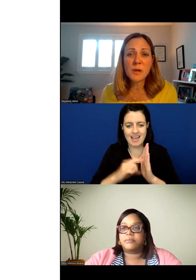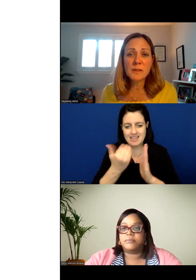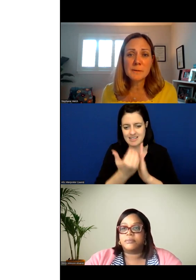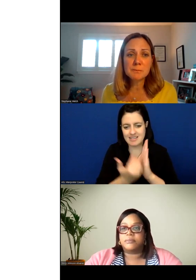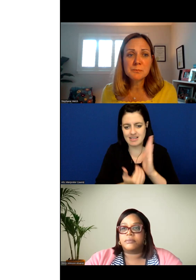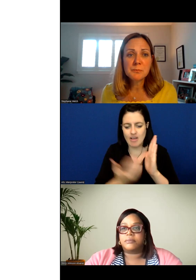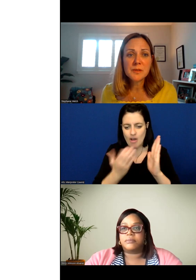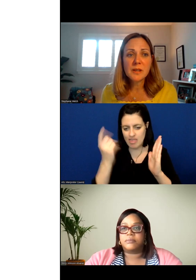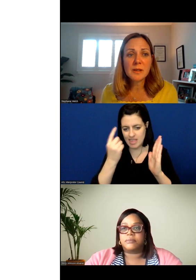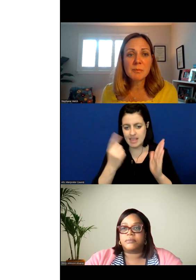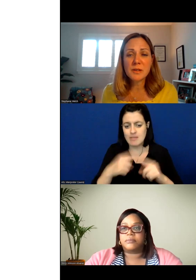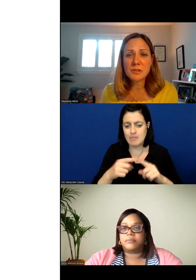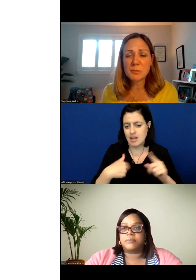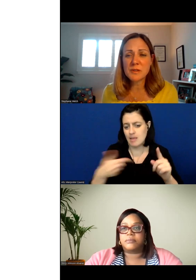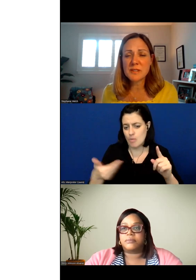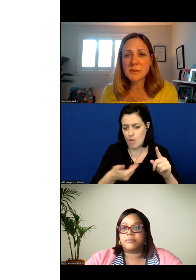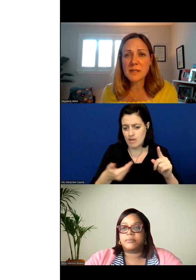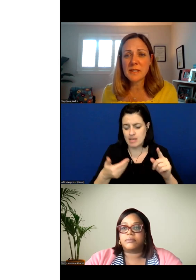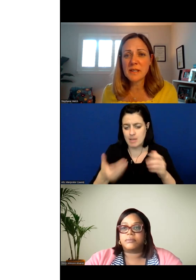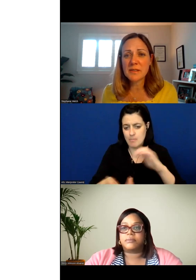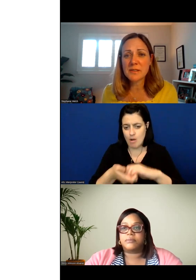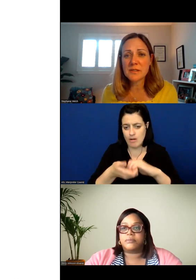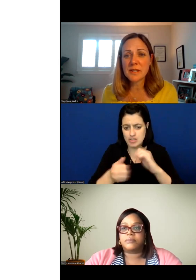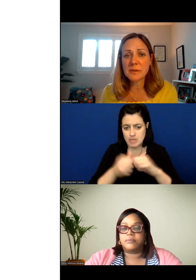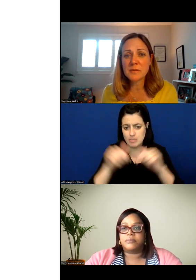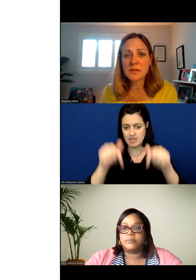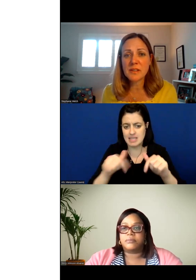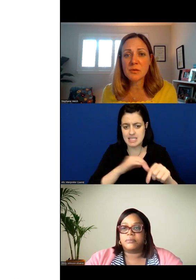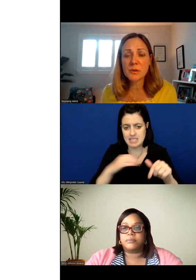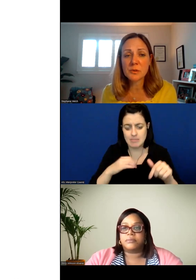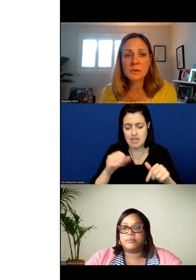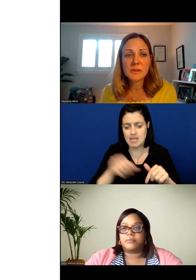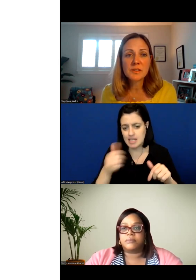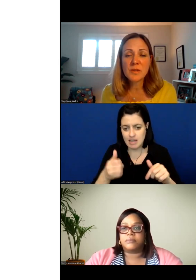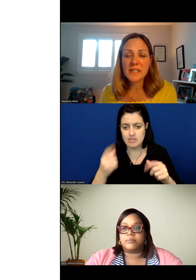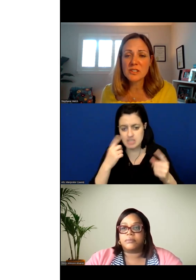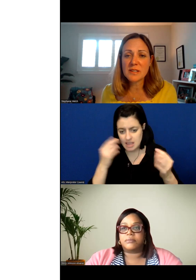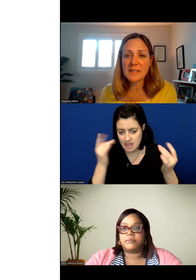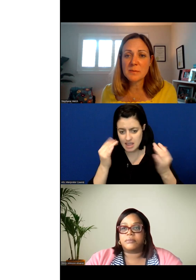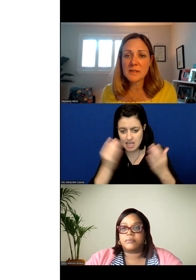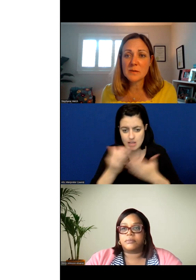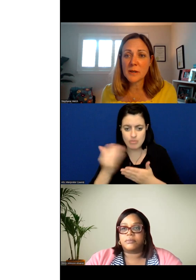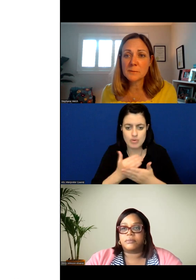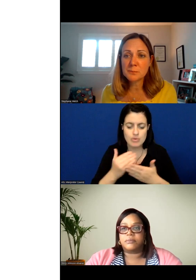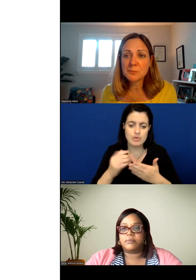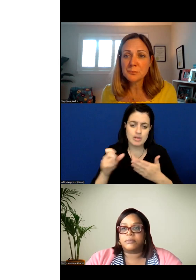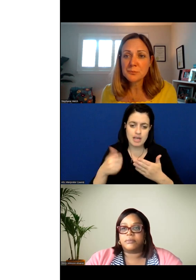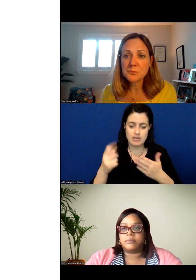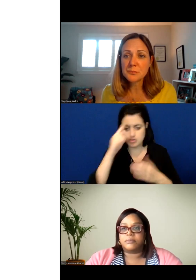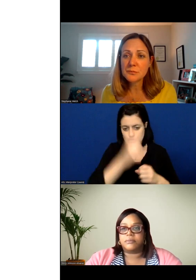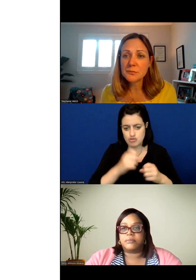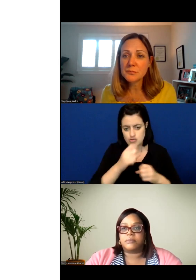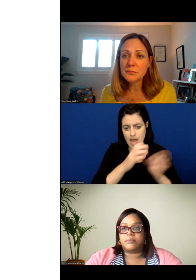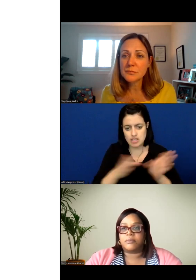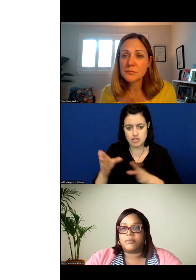certainly would welcome partnership with this committee and others to think through strategies in that space as well.